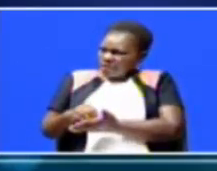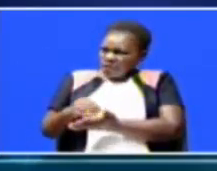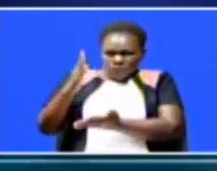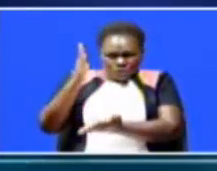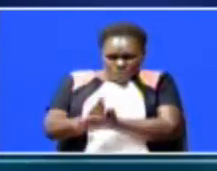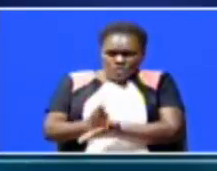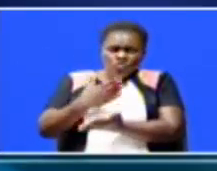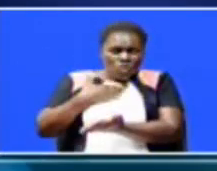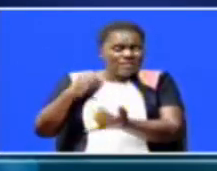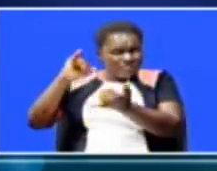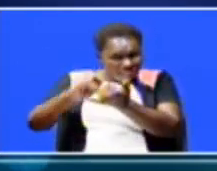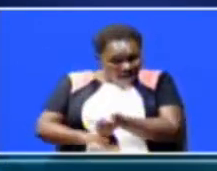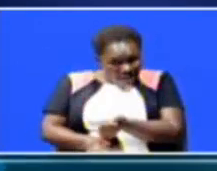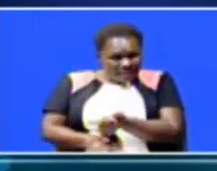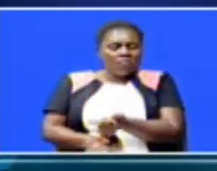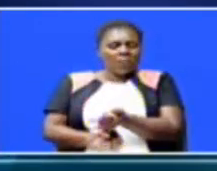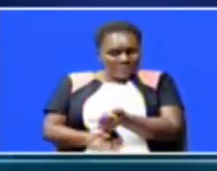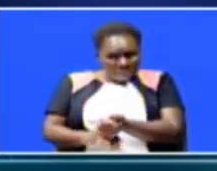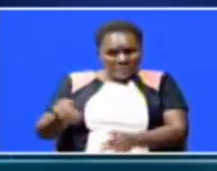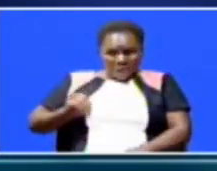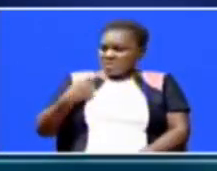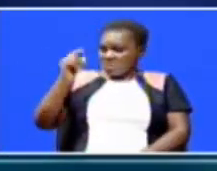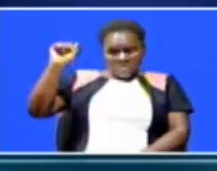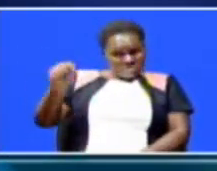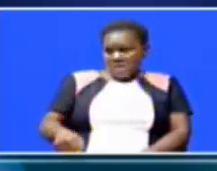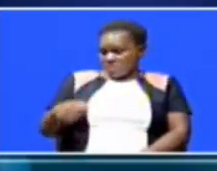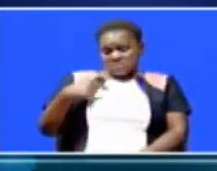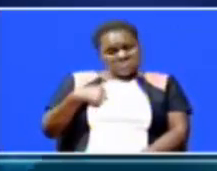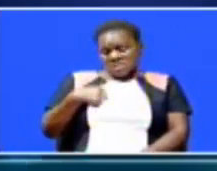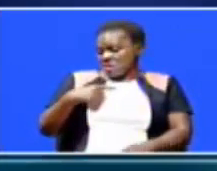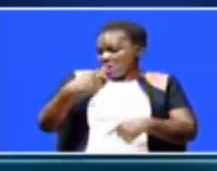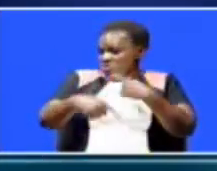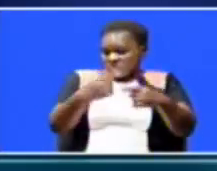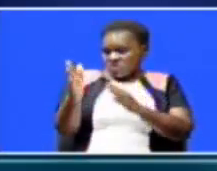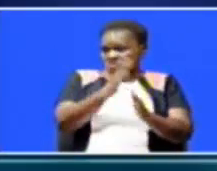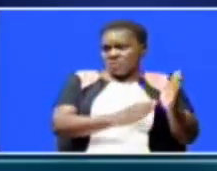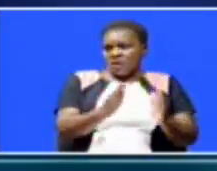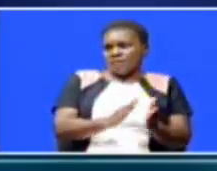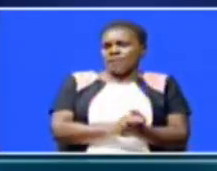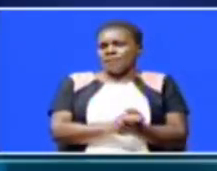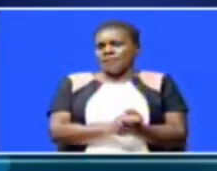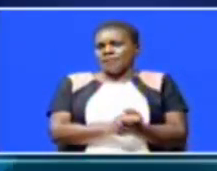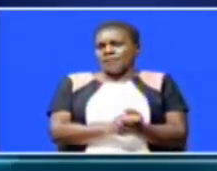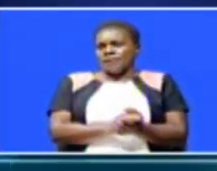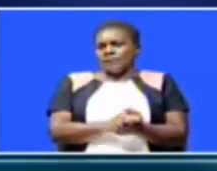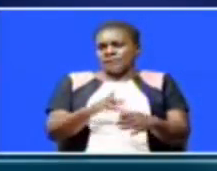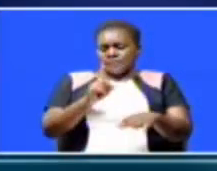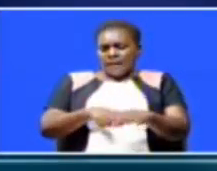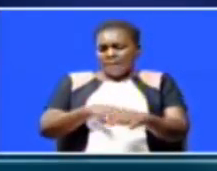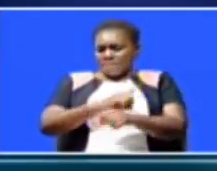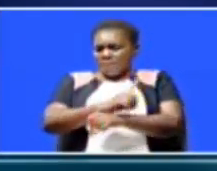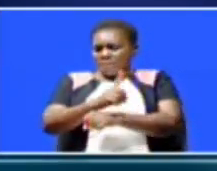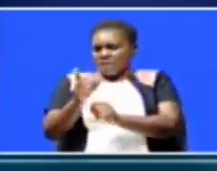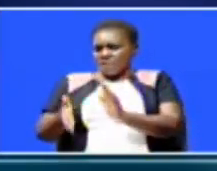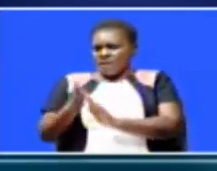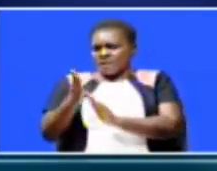sure you still want to get married? When she said yes, she gave me the energy to go ahead. The clock is fast ticking